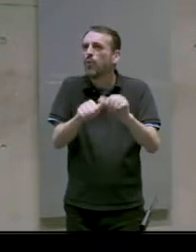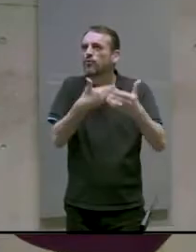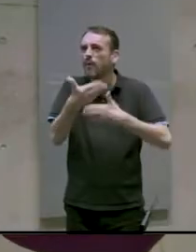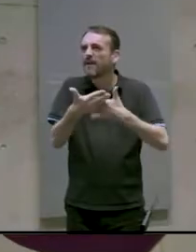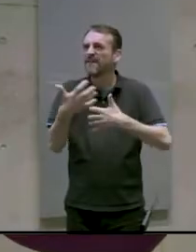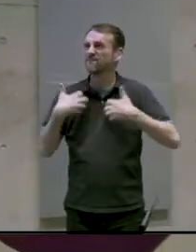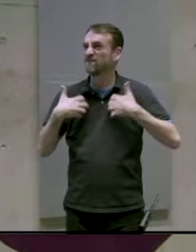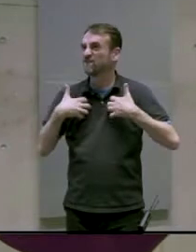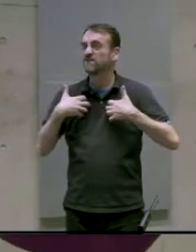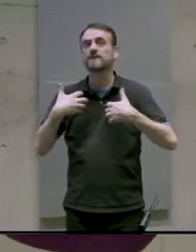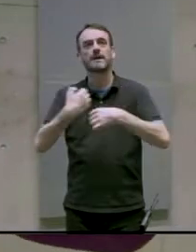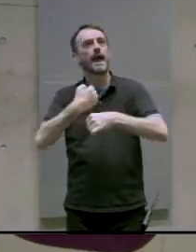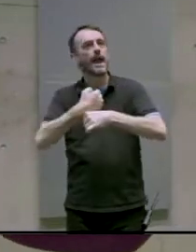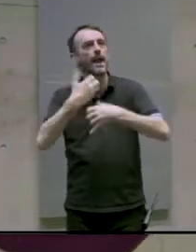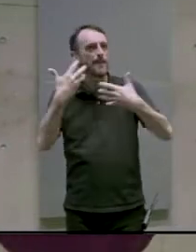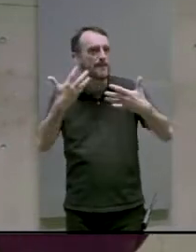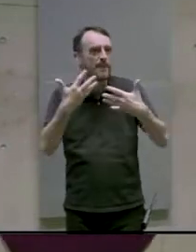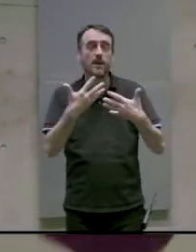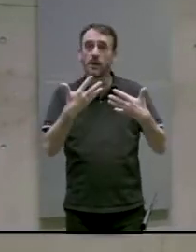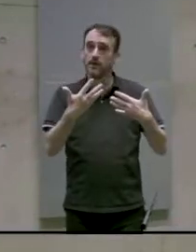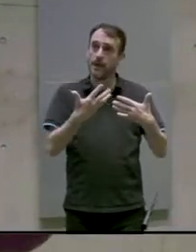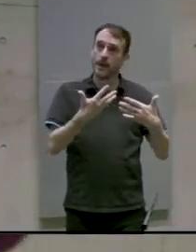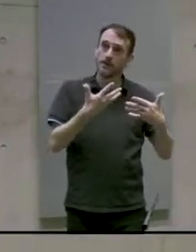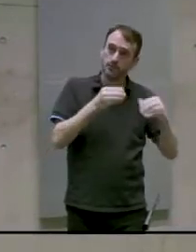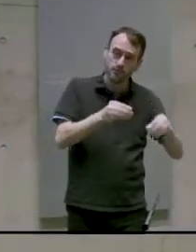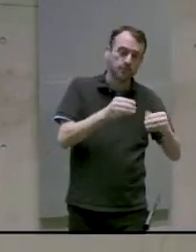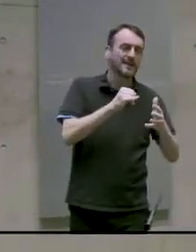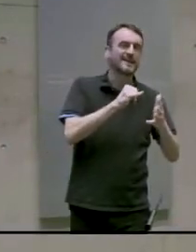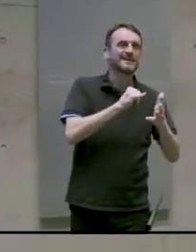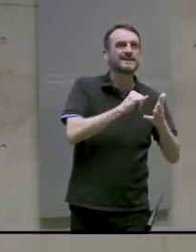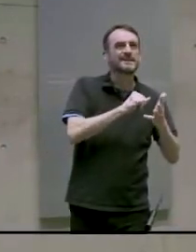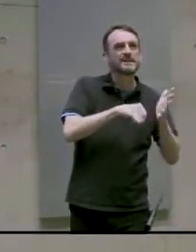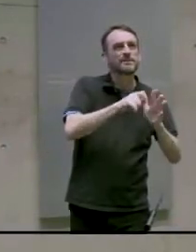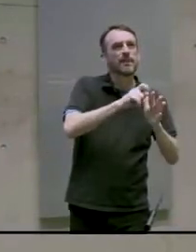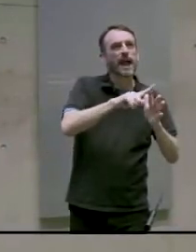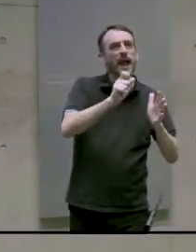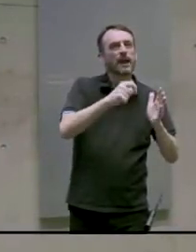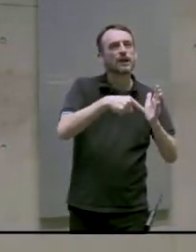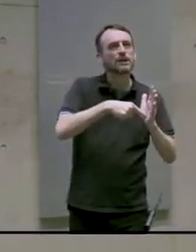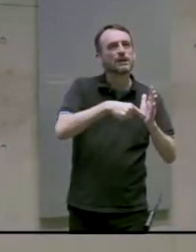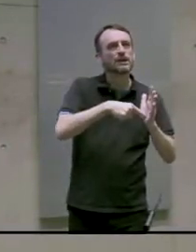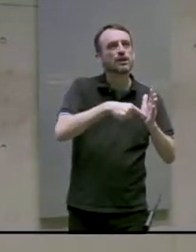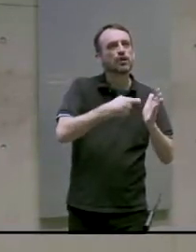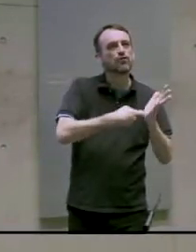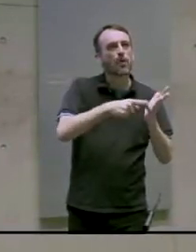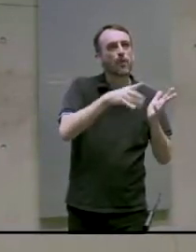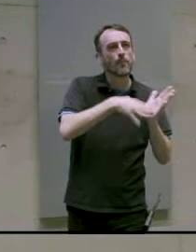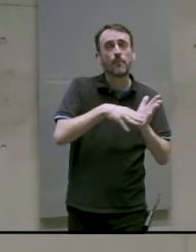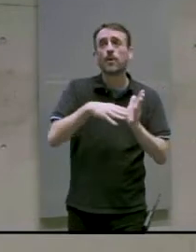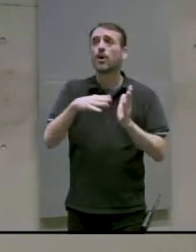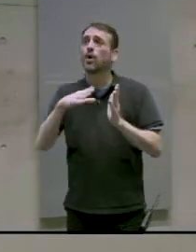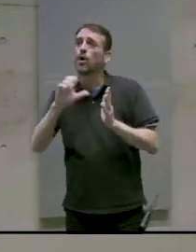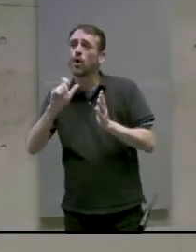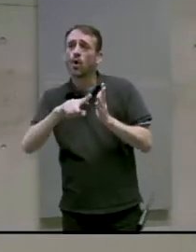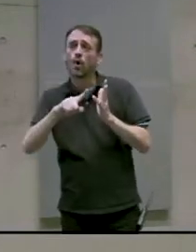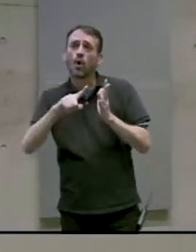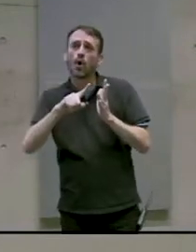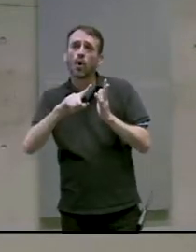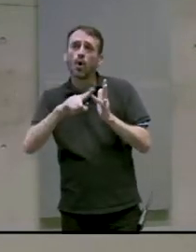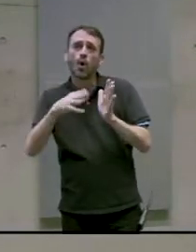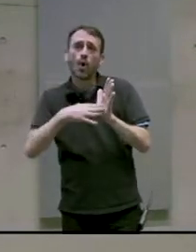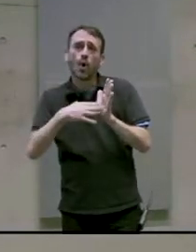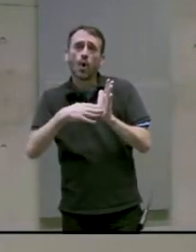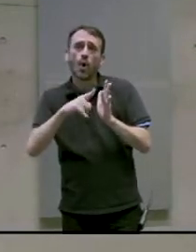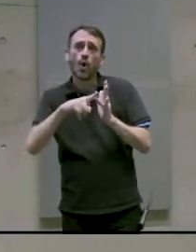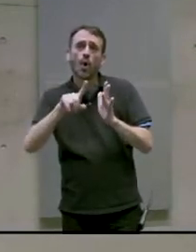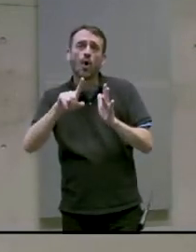games written on Spectrums and Commodore 64s and things. But we made a tool set and an engine